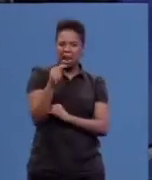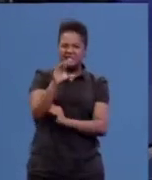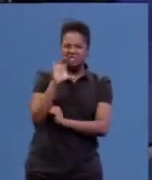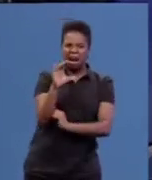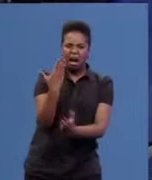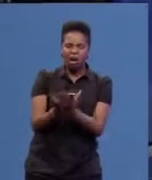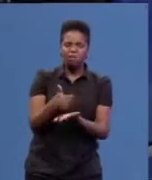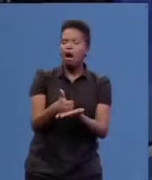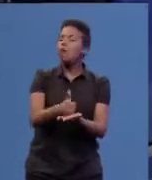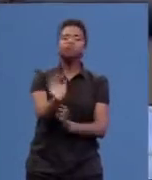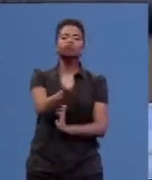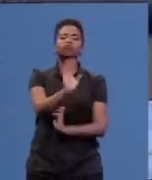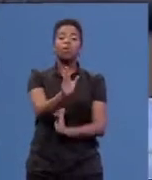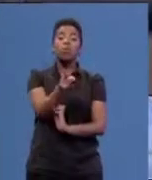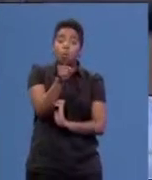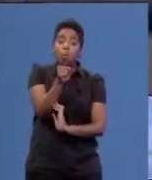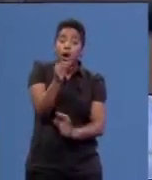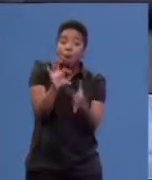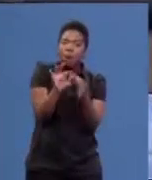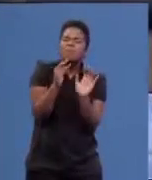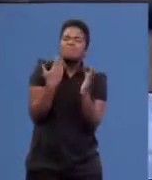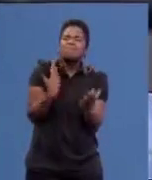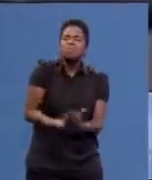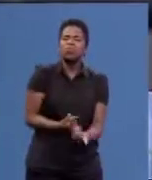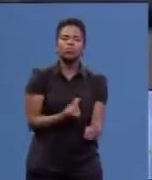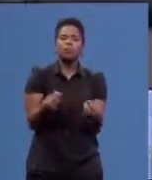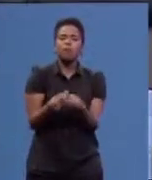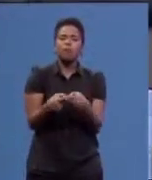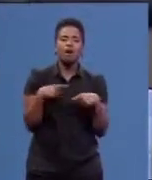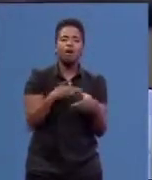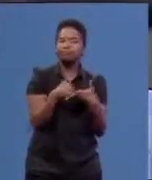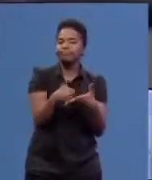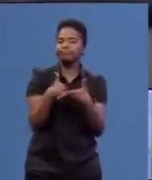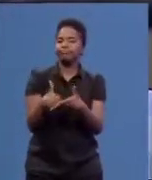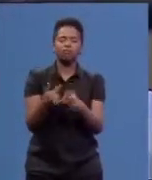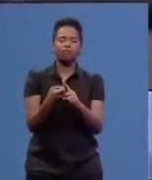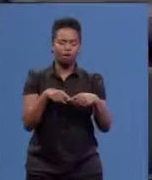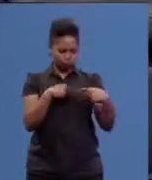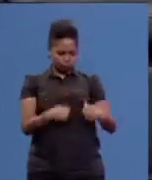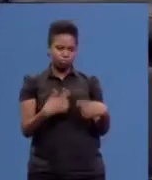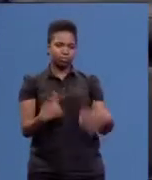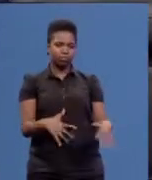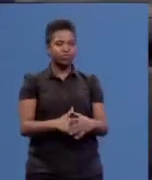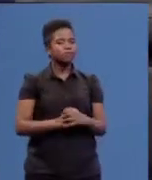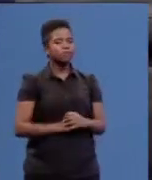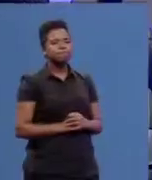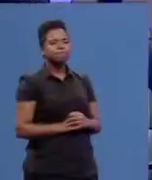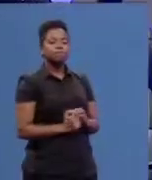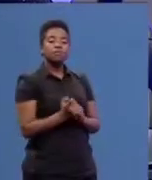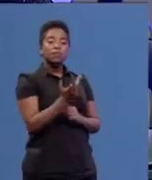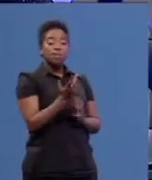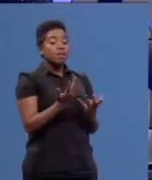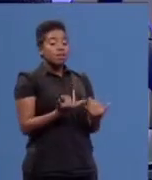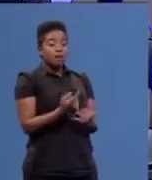contribution. You can do something meaningful and something that is part of your conscience. Tato, into xa abantu kakhulu is